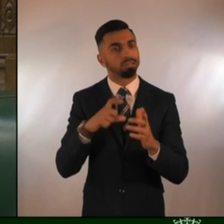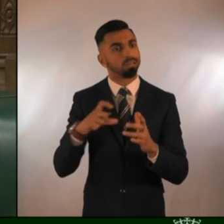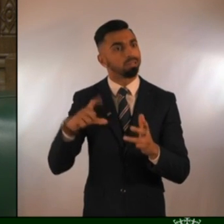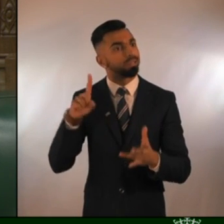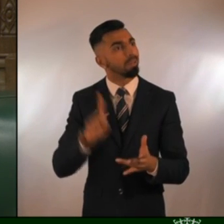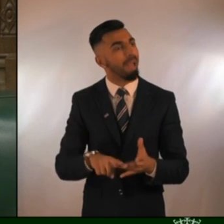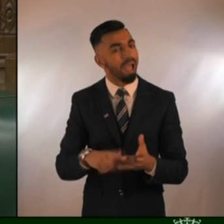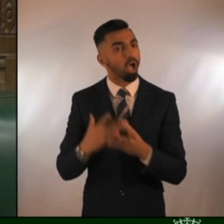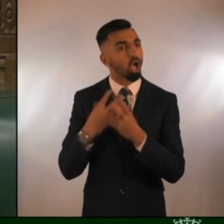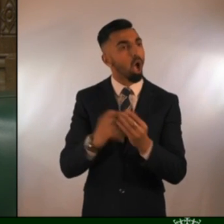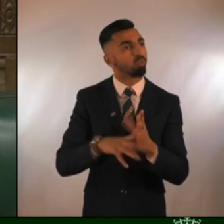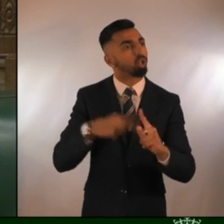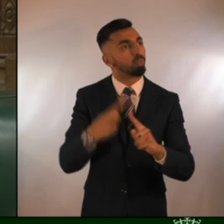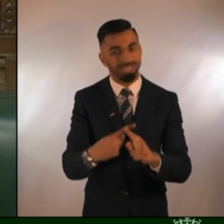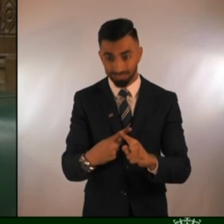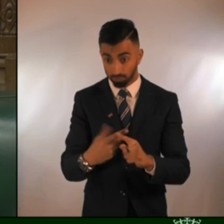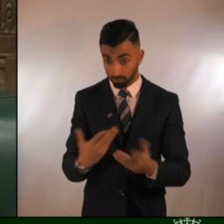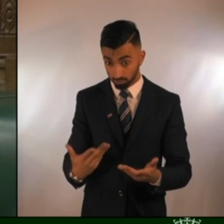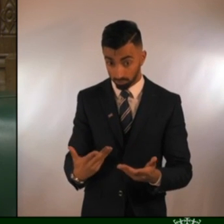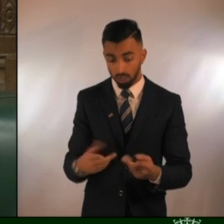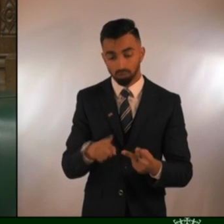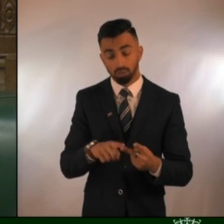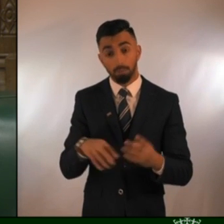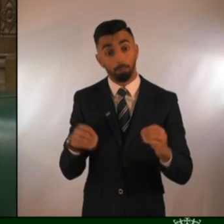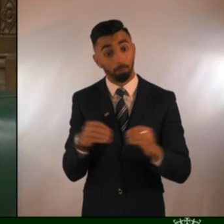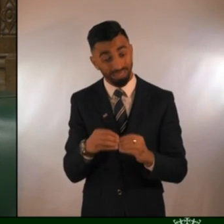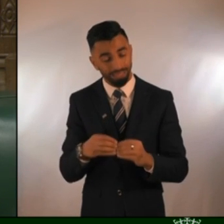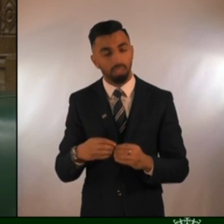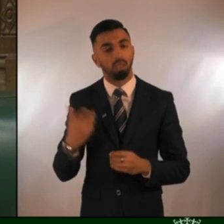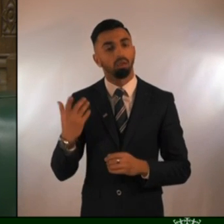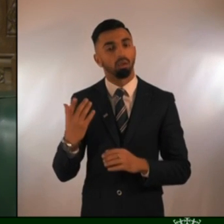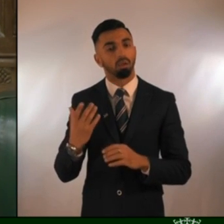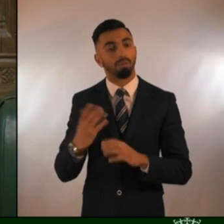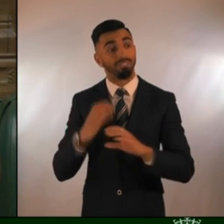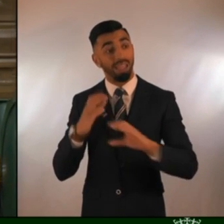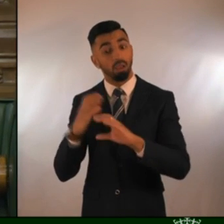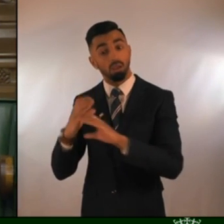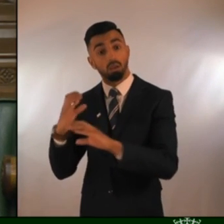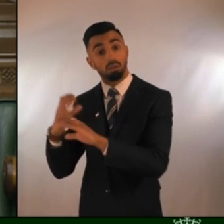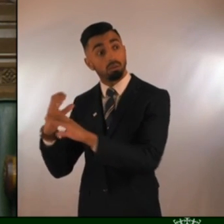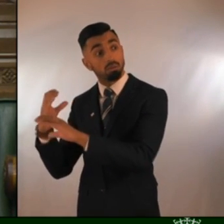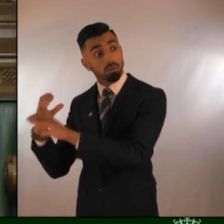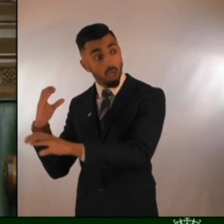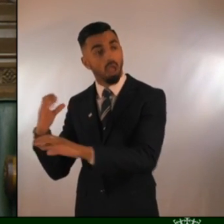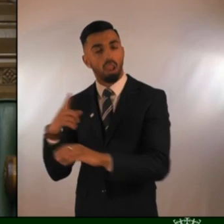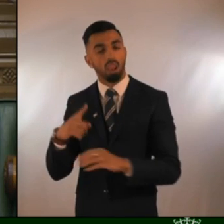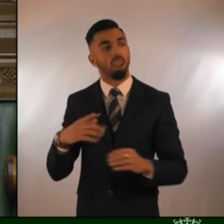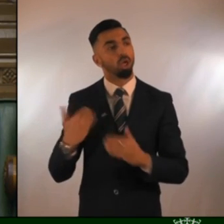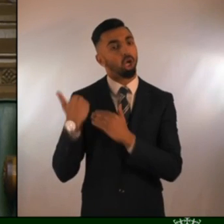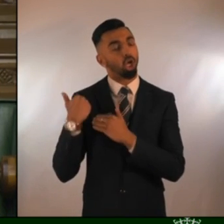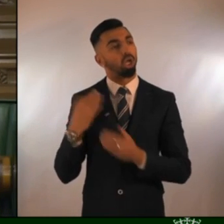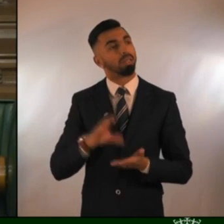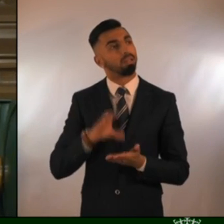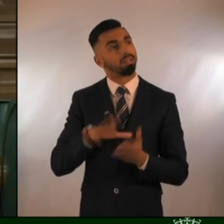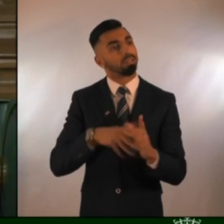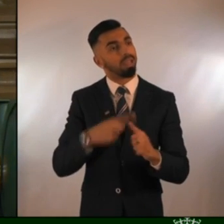motion number 40, and B. Vehicle excise duty motor caravans, motion number